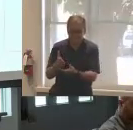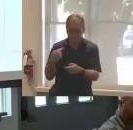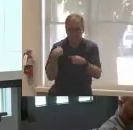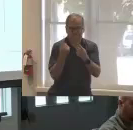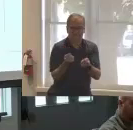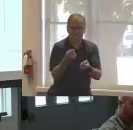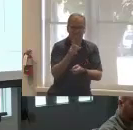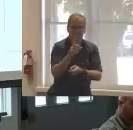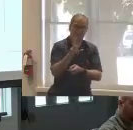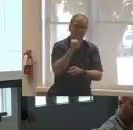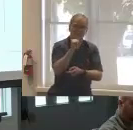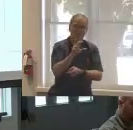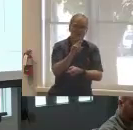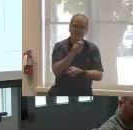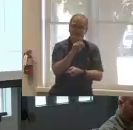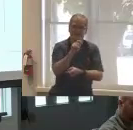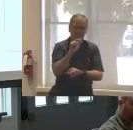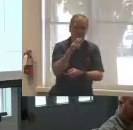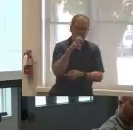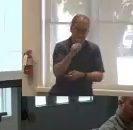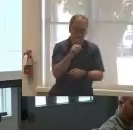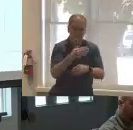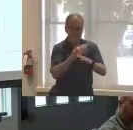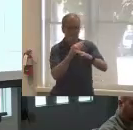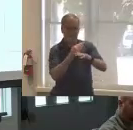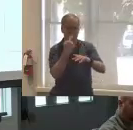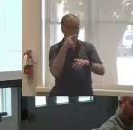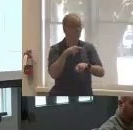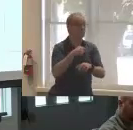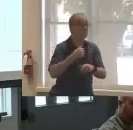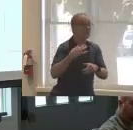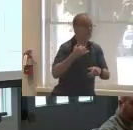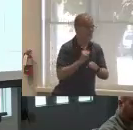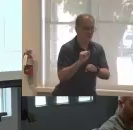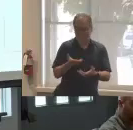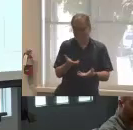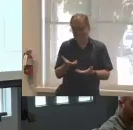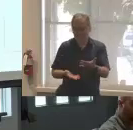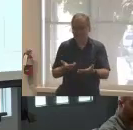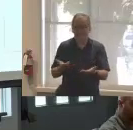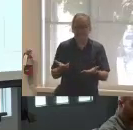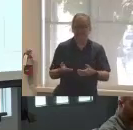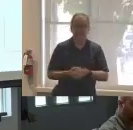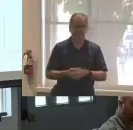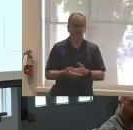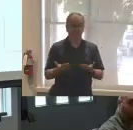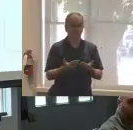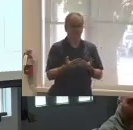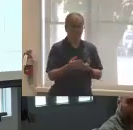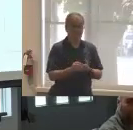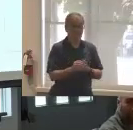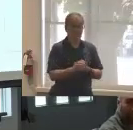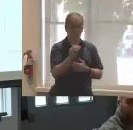So, just one fact I'm sharing, name change and gender make marker change in Ontario requires